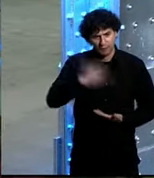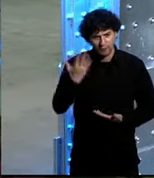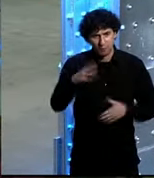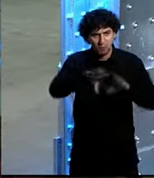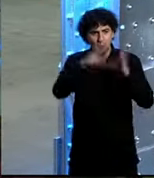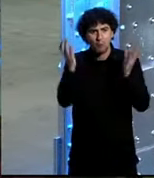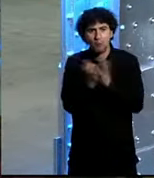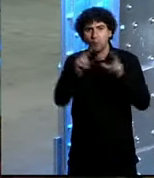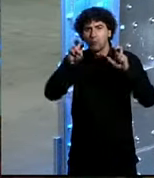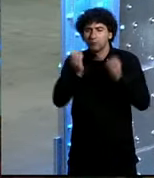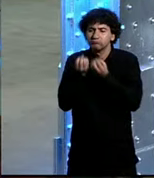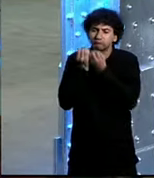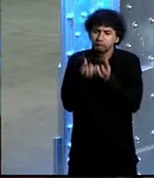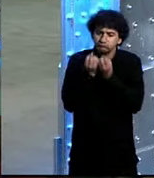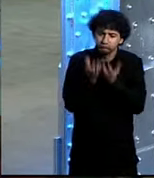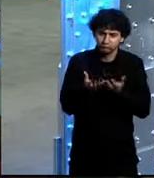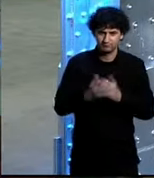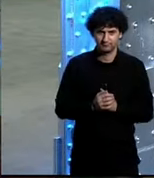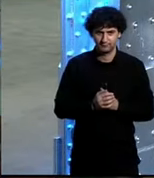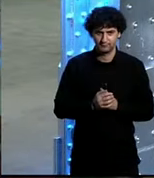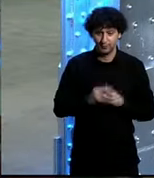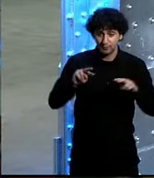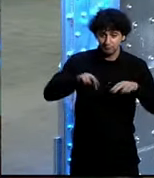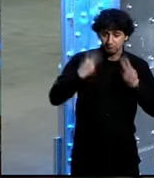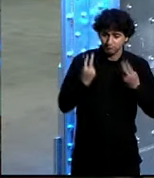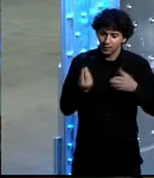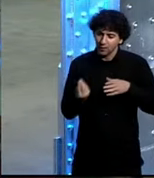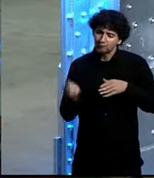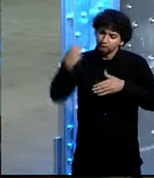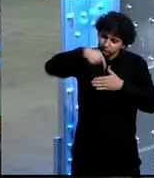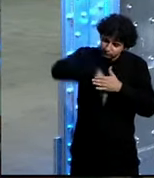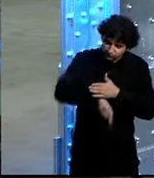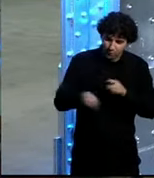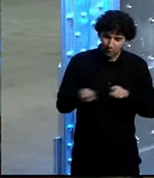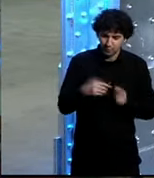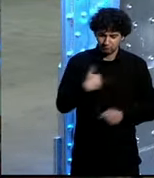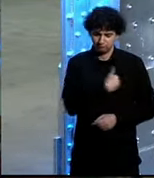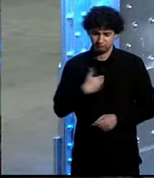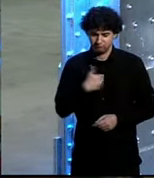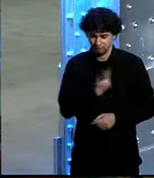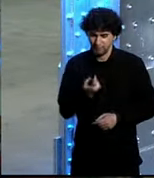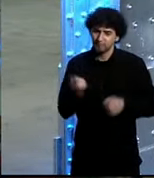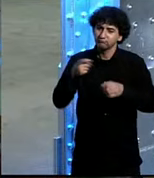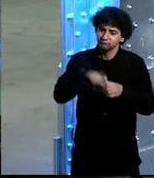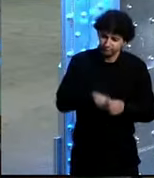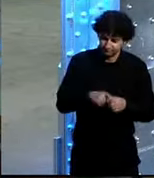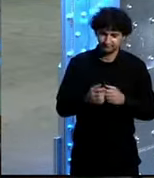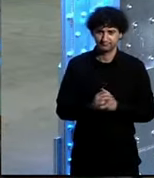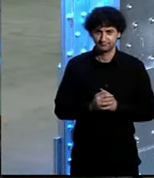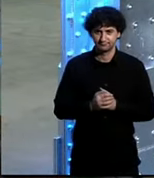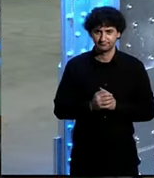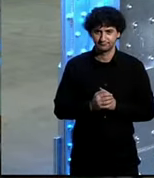telling these very same old stories. We can create new worlds. We can enter those worlds. We can participate.